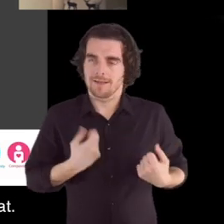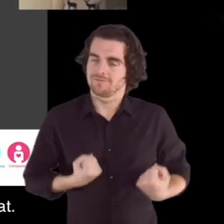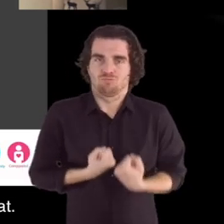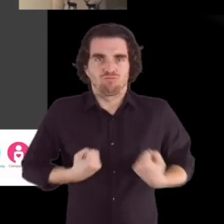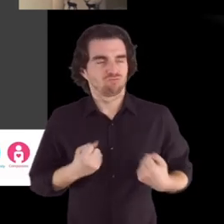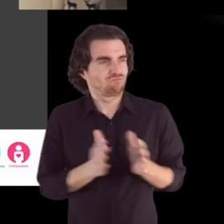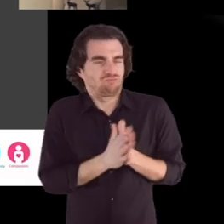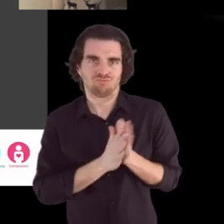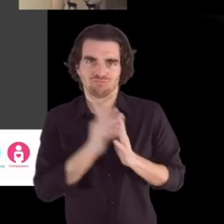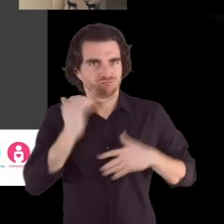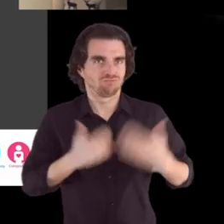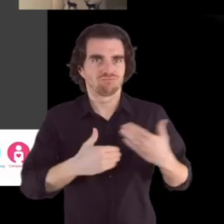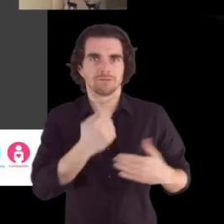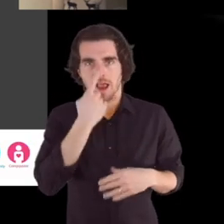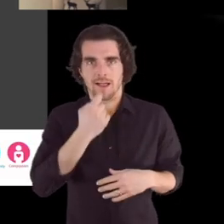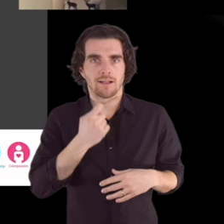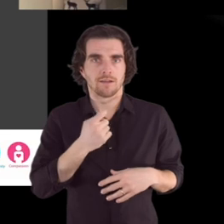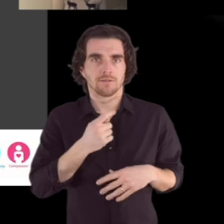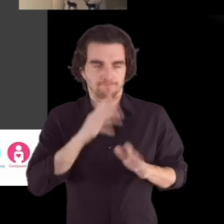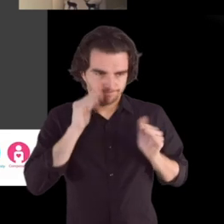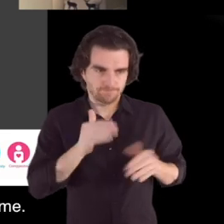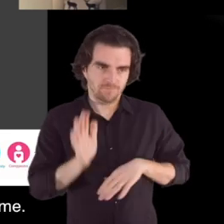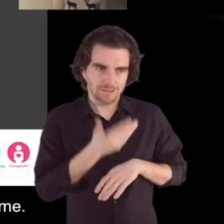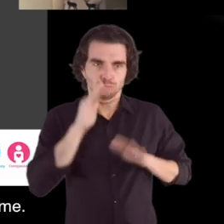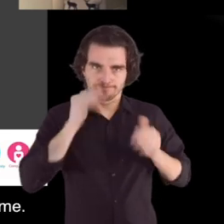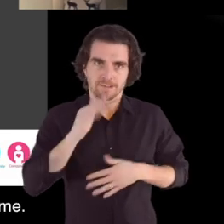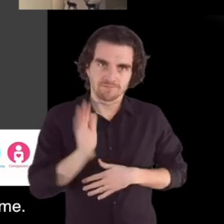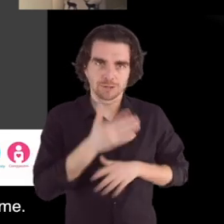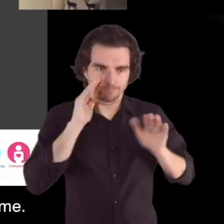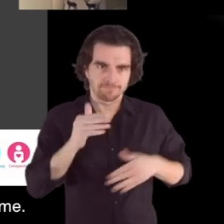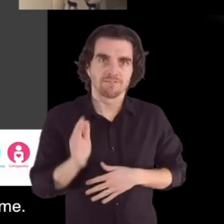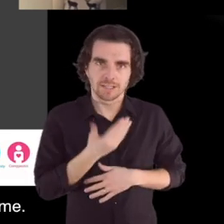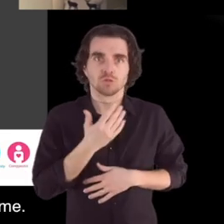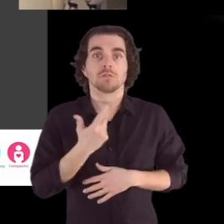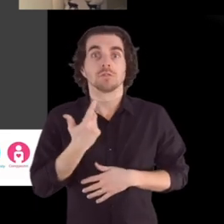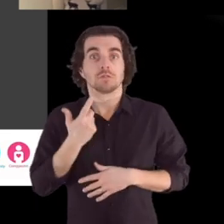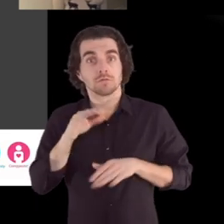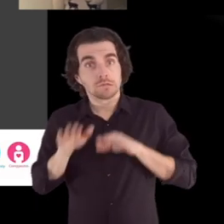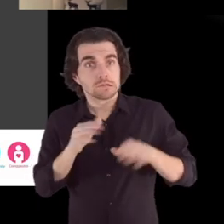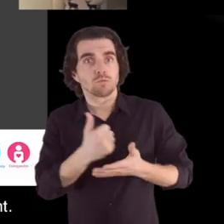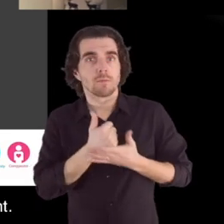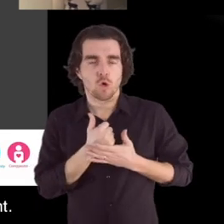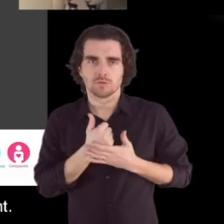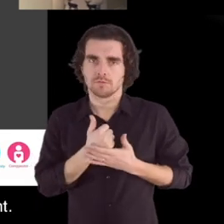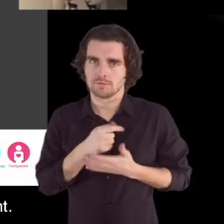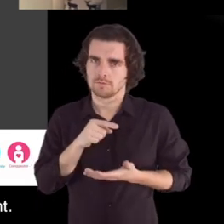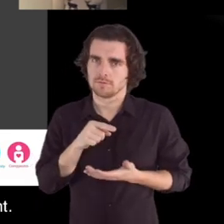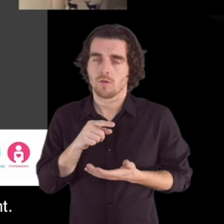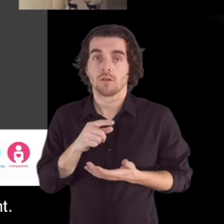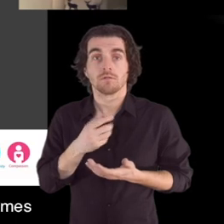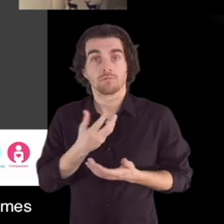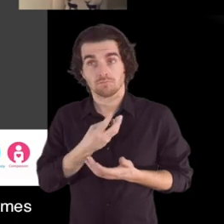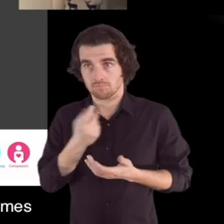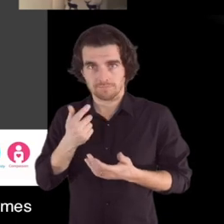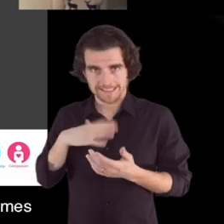seat. And then we feel a bit more empowered to tackle any challenge just one moment at a time. Seeking support is really